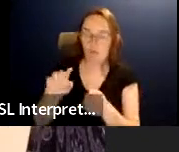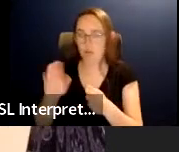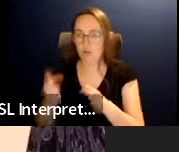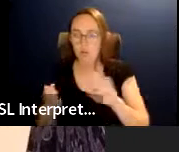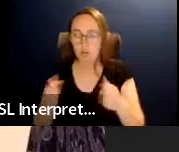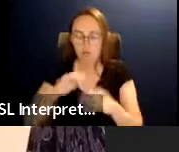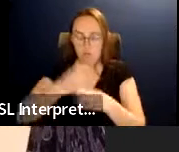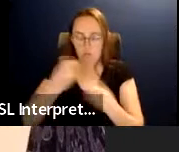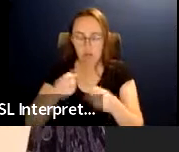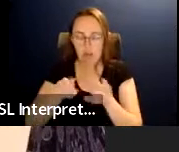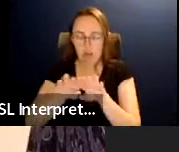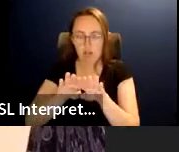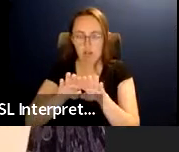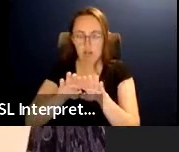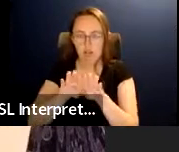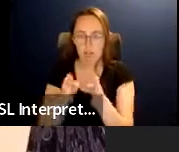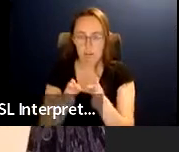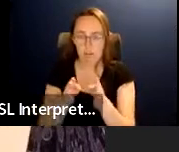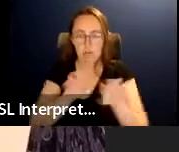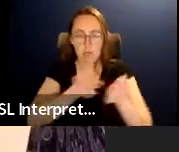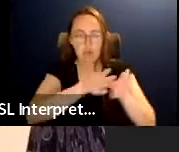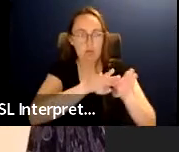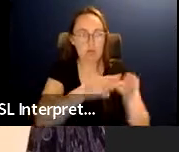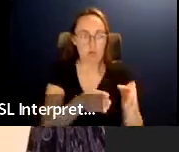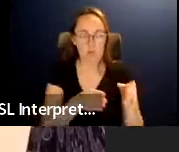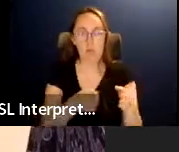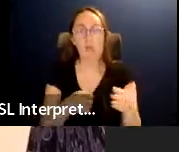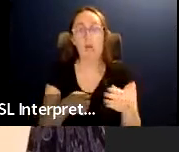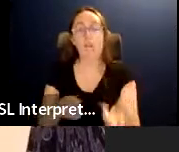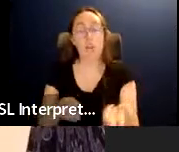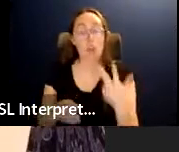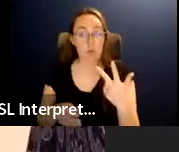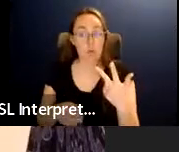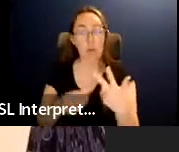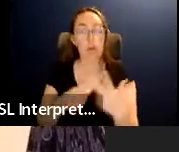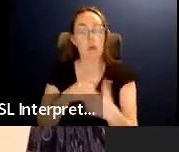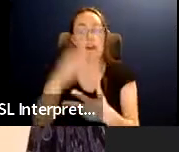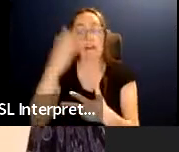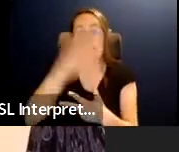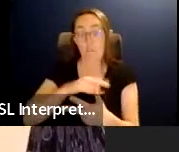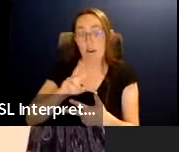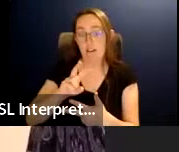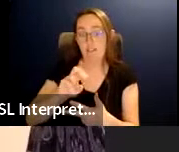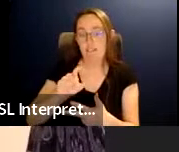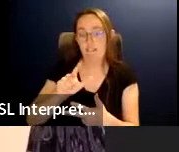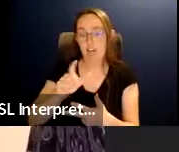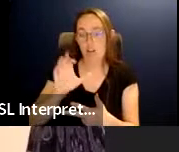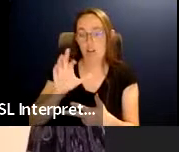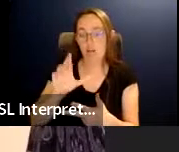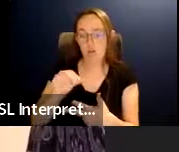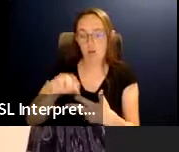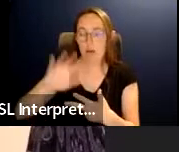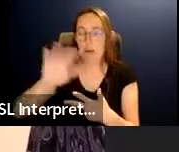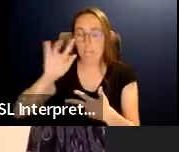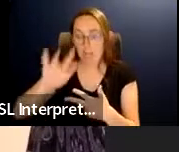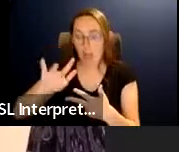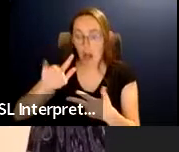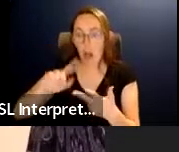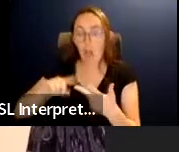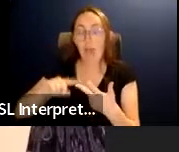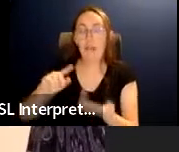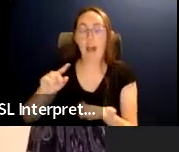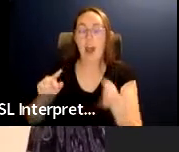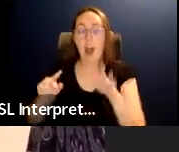one score line in front of the Velcro, another one in the middle, and then you have to flip it upside down and you